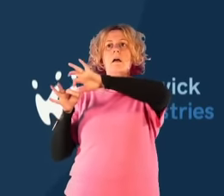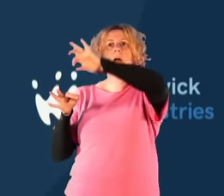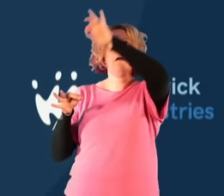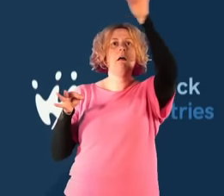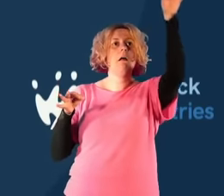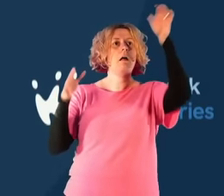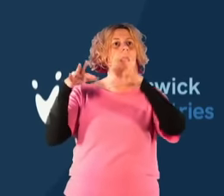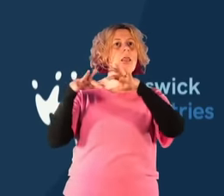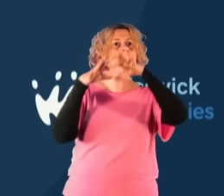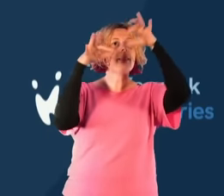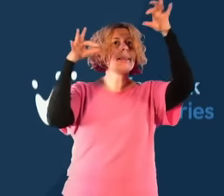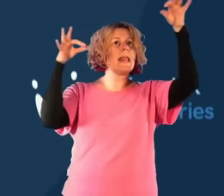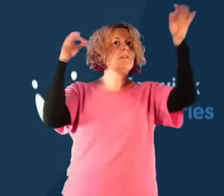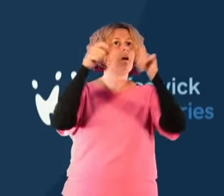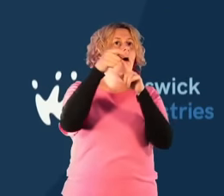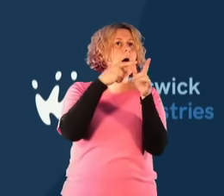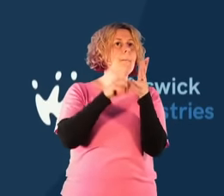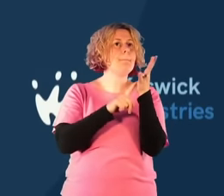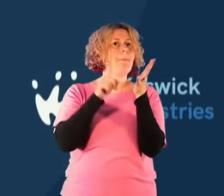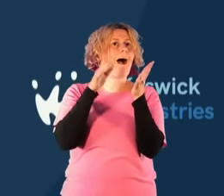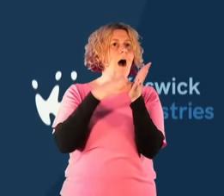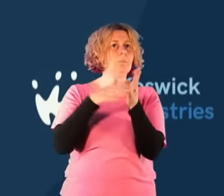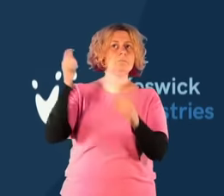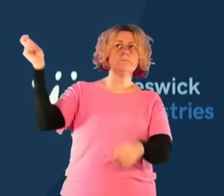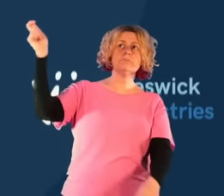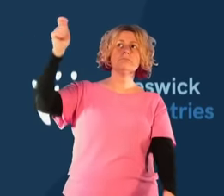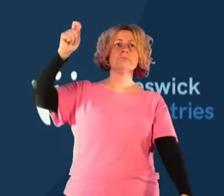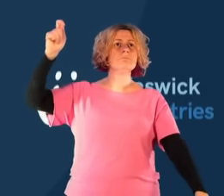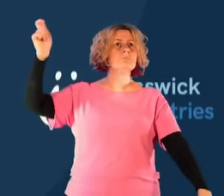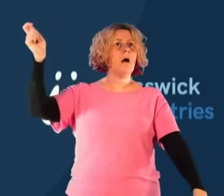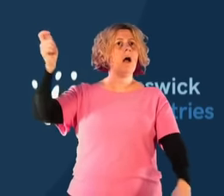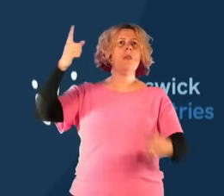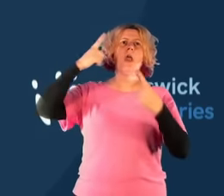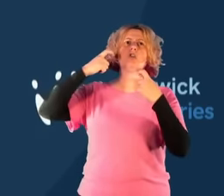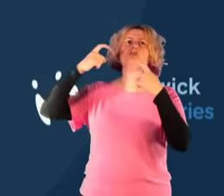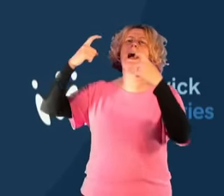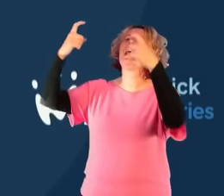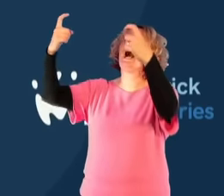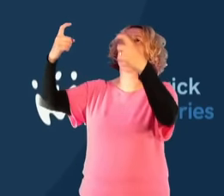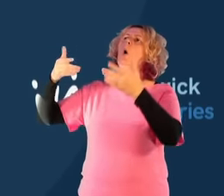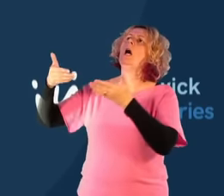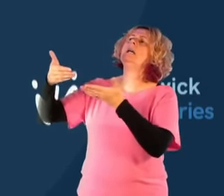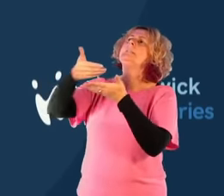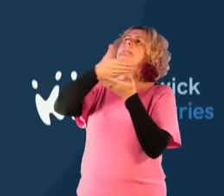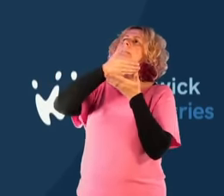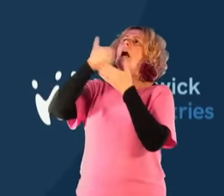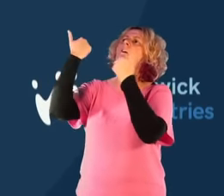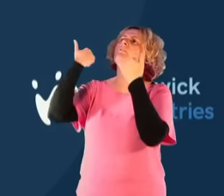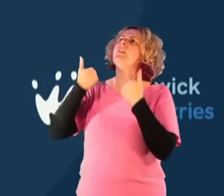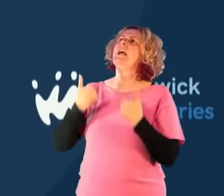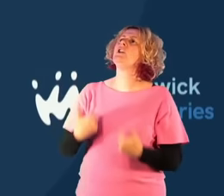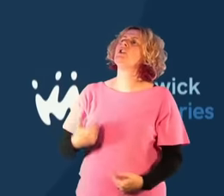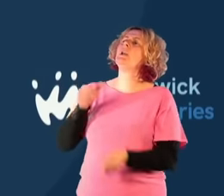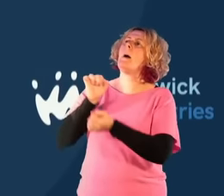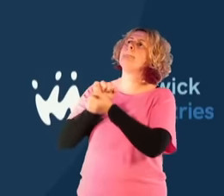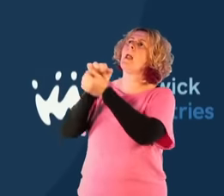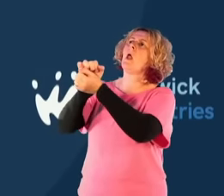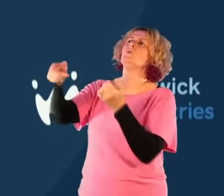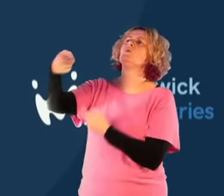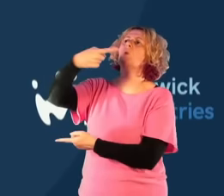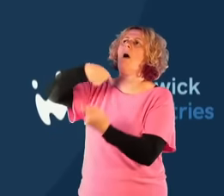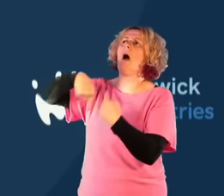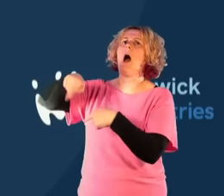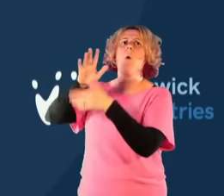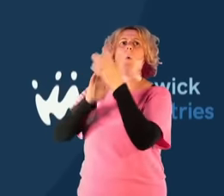hands. And they cried out in a loud voice, salvation belongs to our God